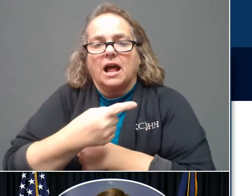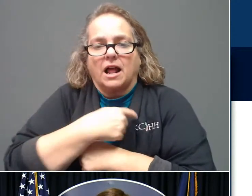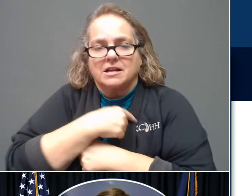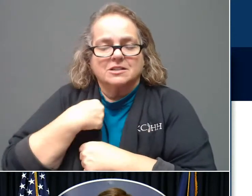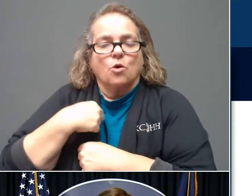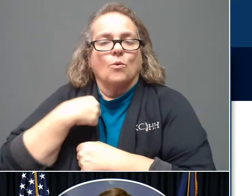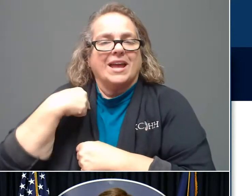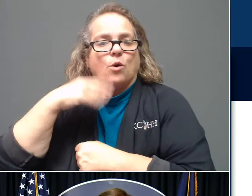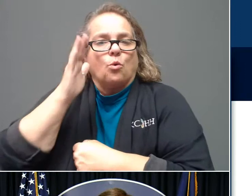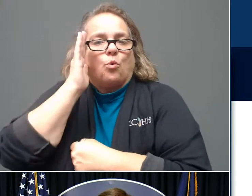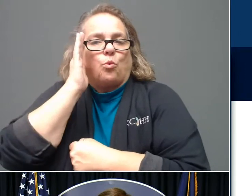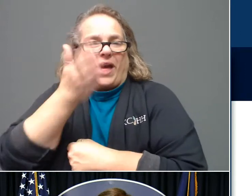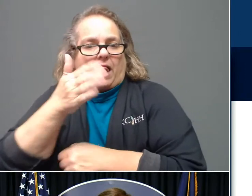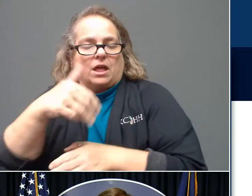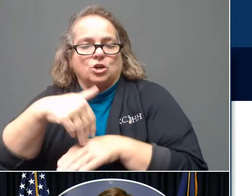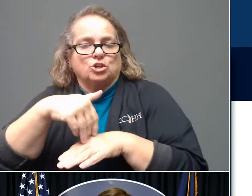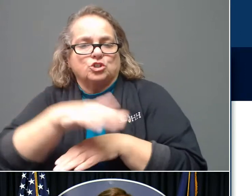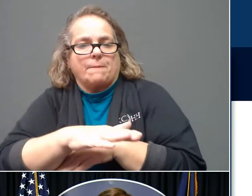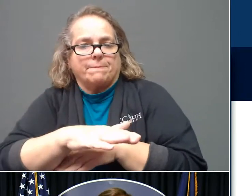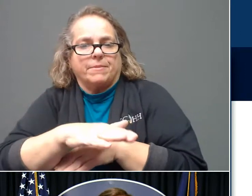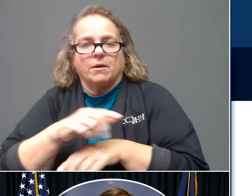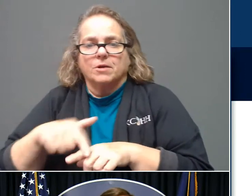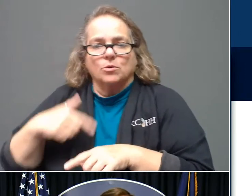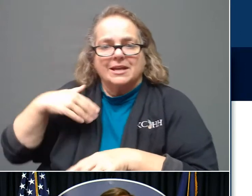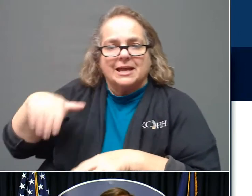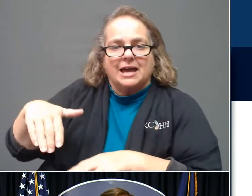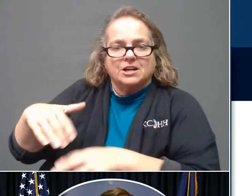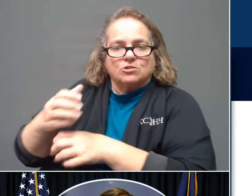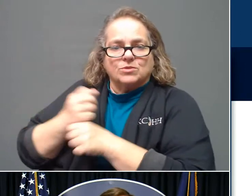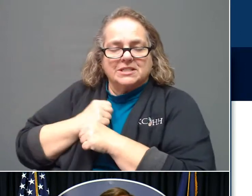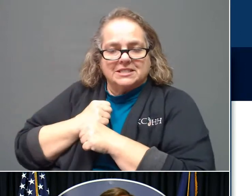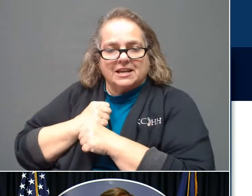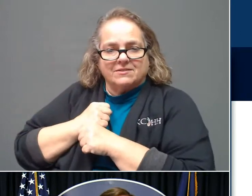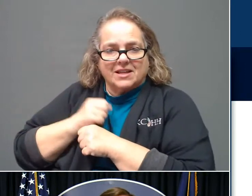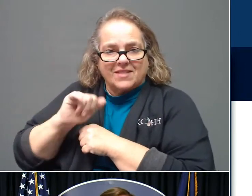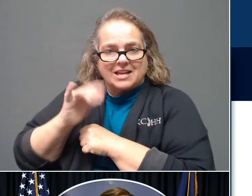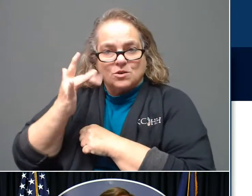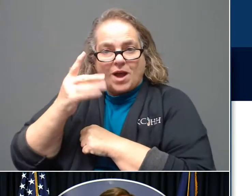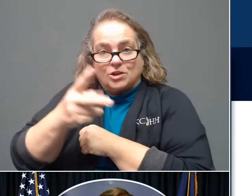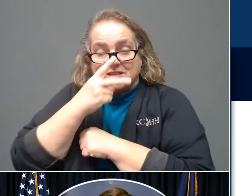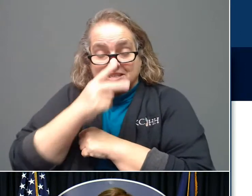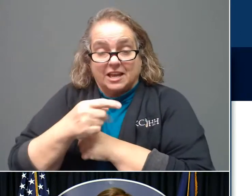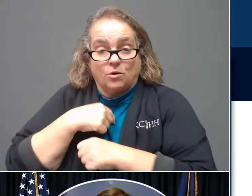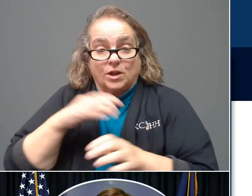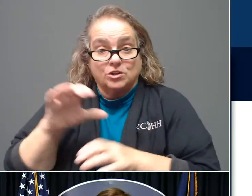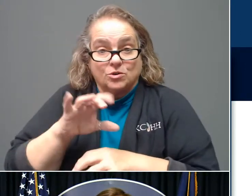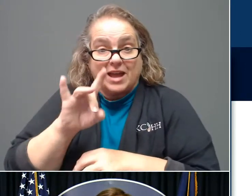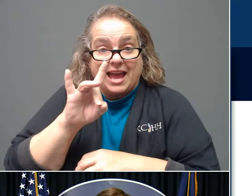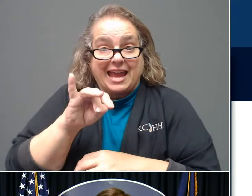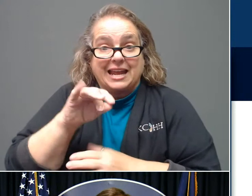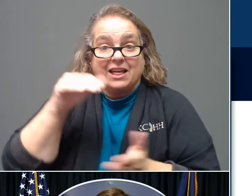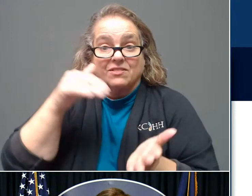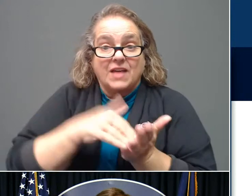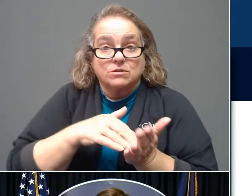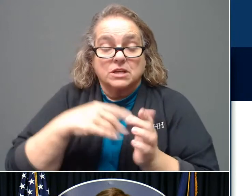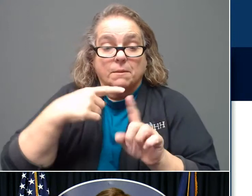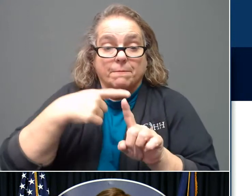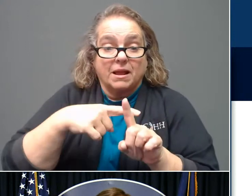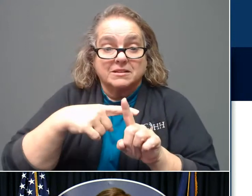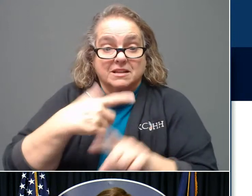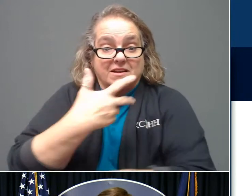reasons, what you see here, doing 80,000+ vaccines in any given week is why